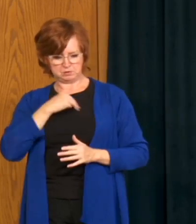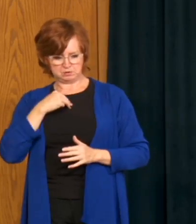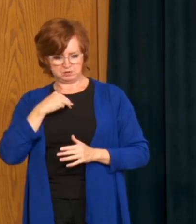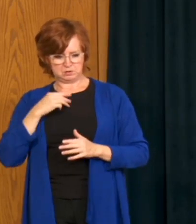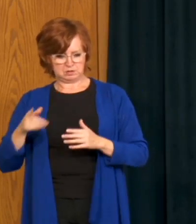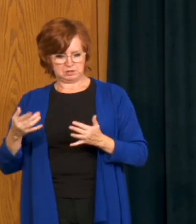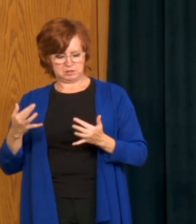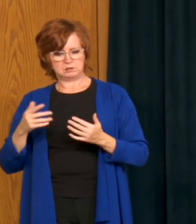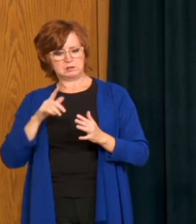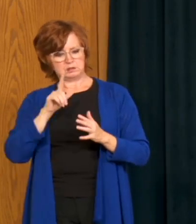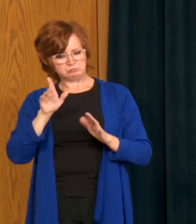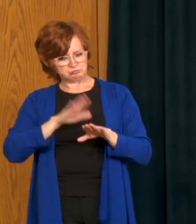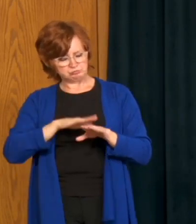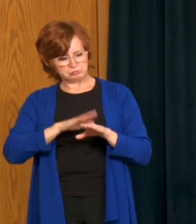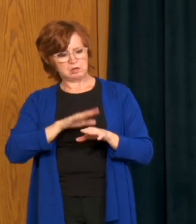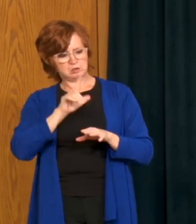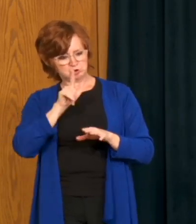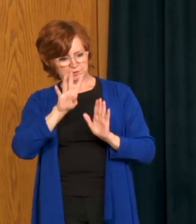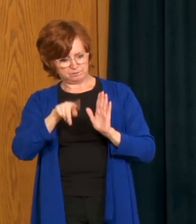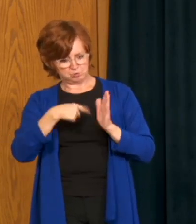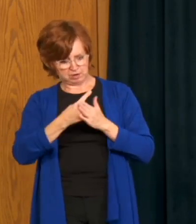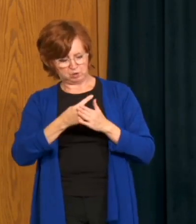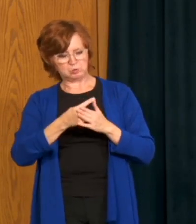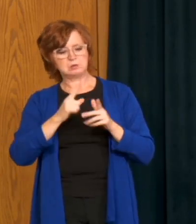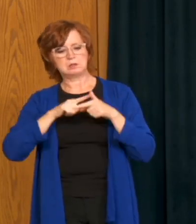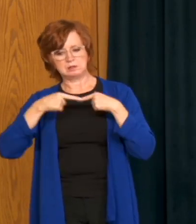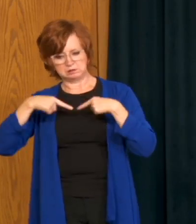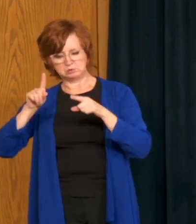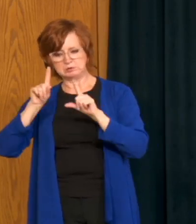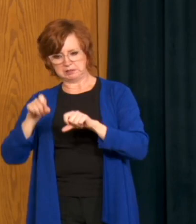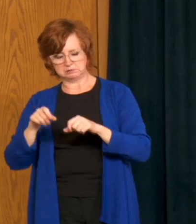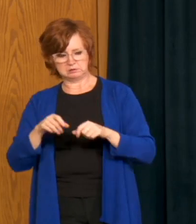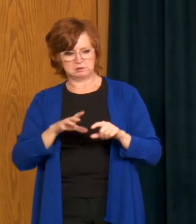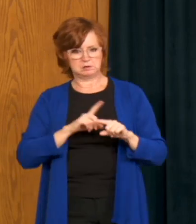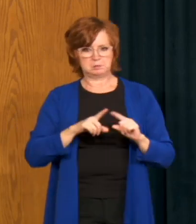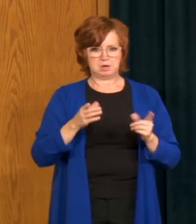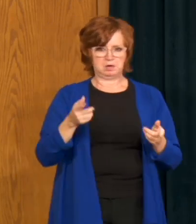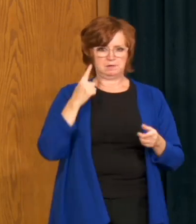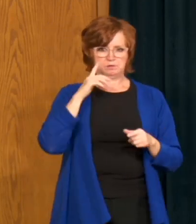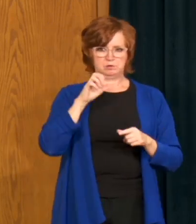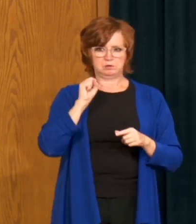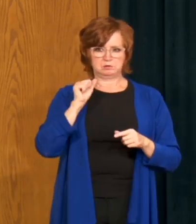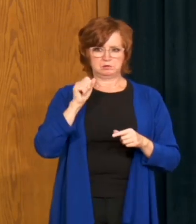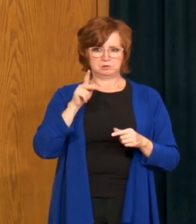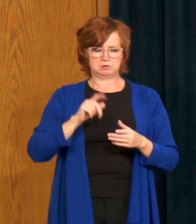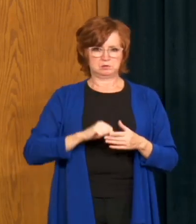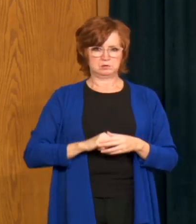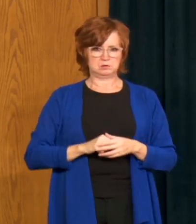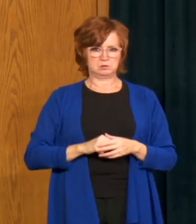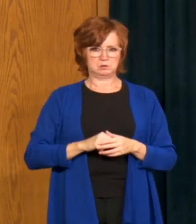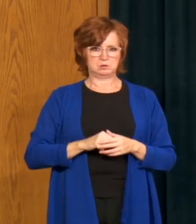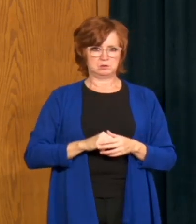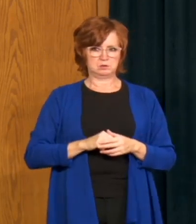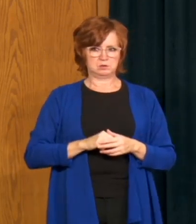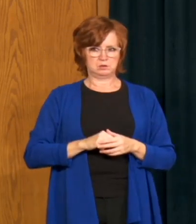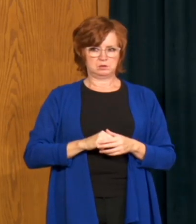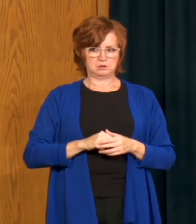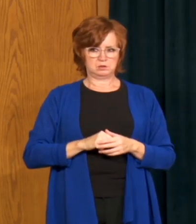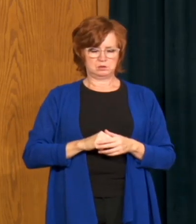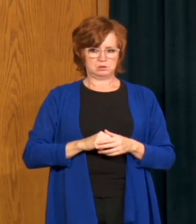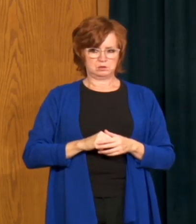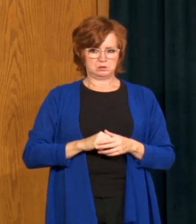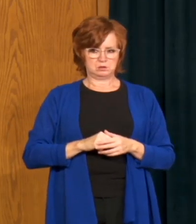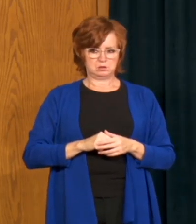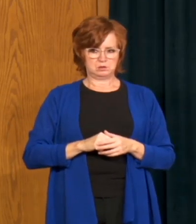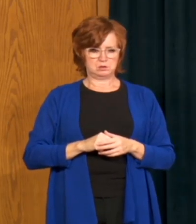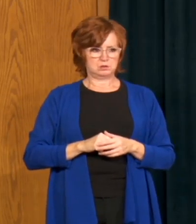wait like 24 hours and then get tested. So I'm just wondering, why this is